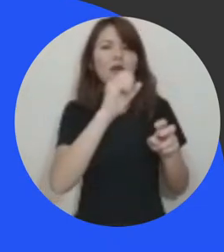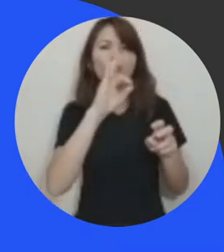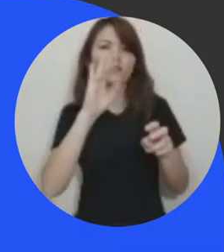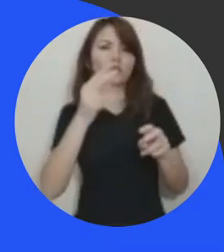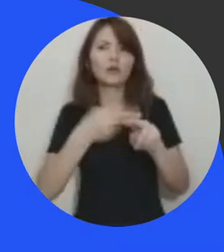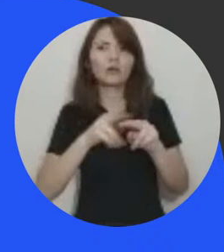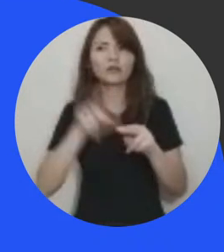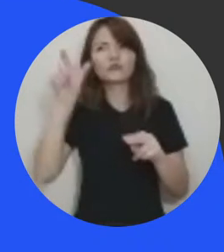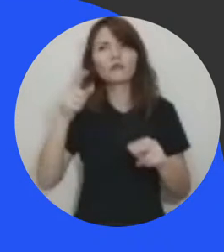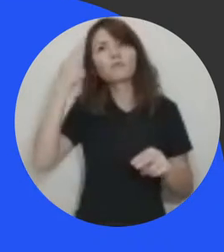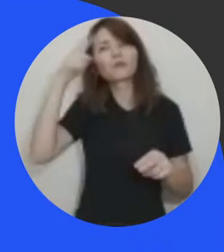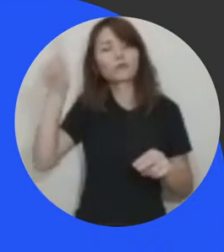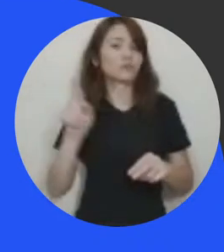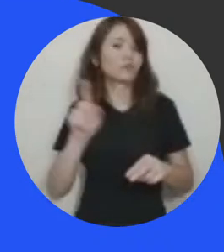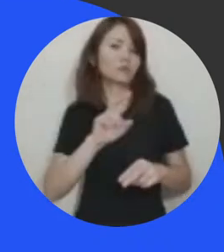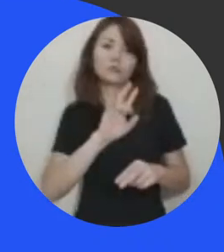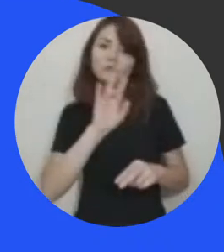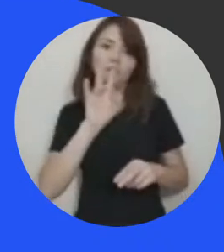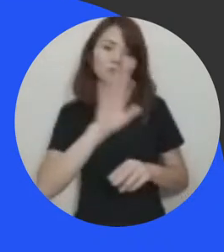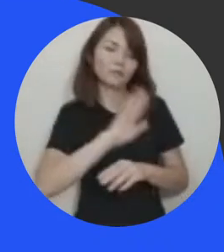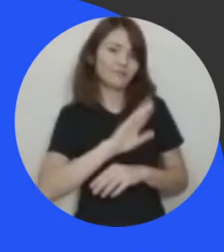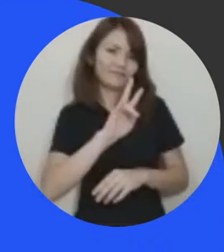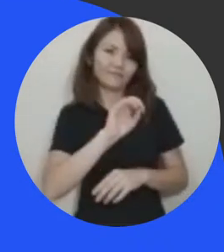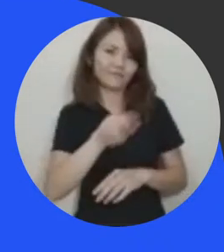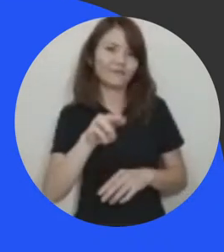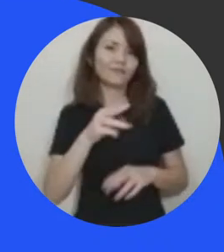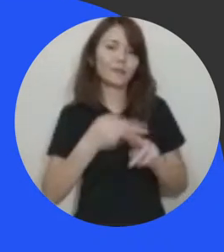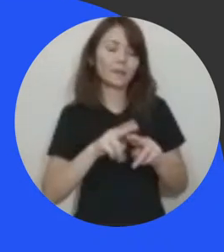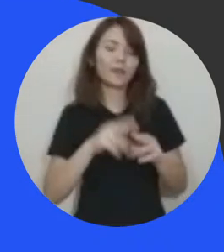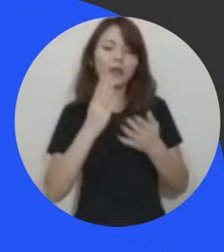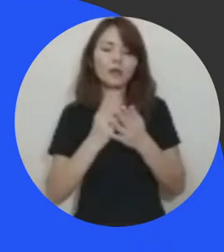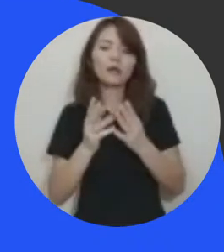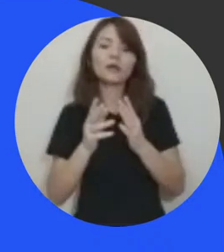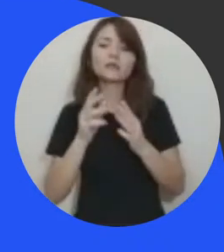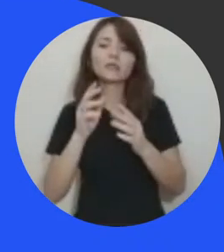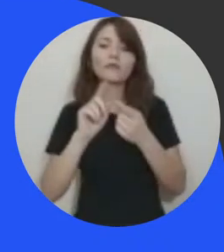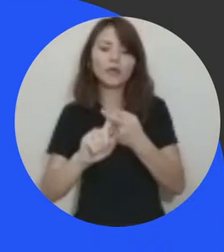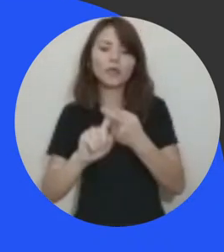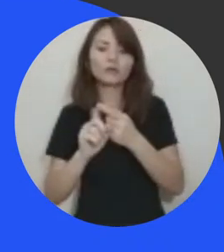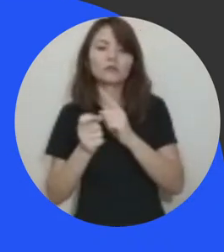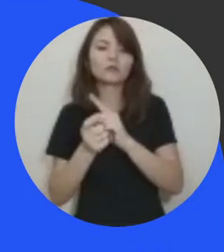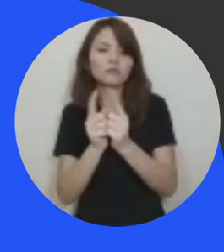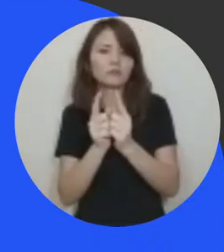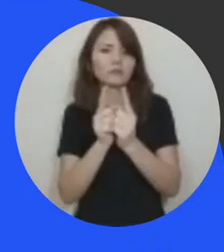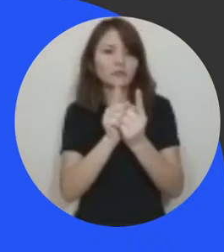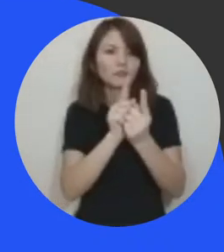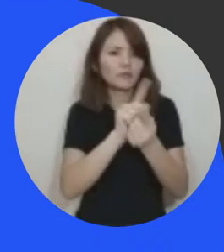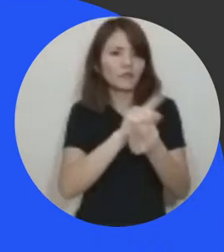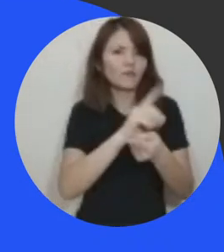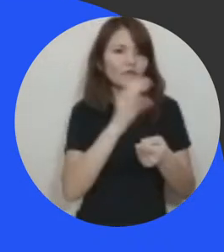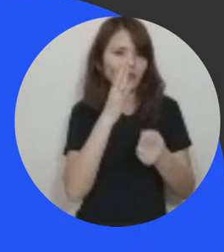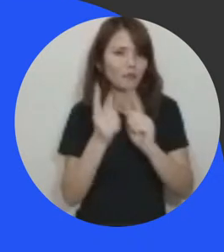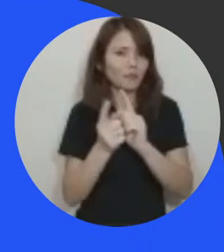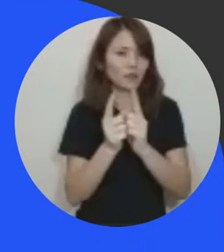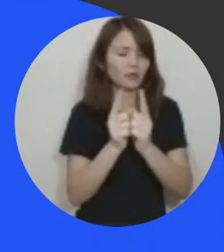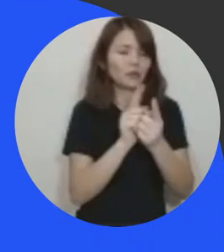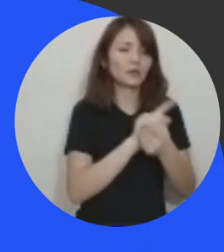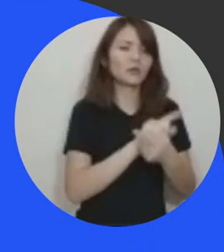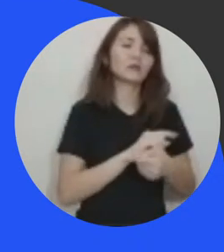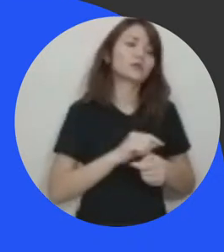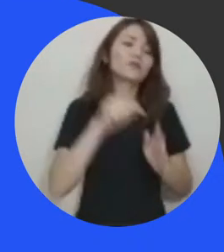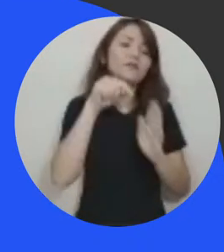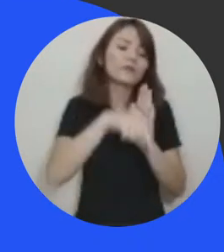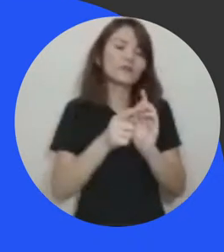variants, about changes within the population of the virus during this talk. But I just want to emphasize that there's only